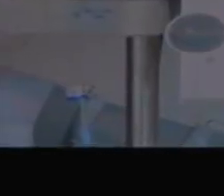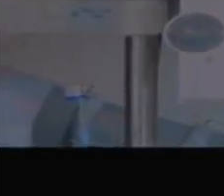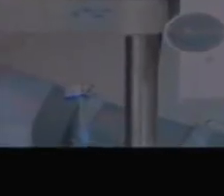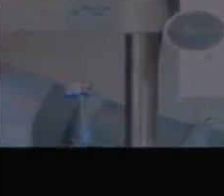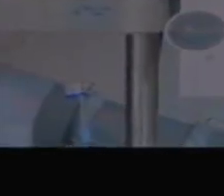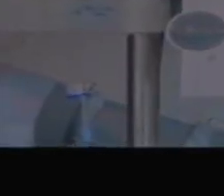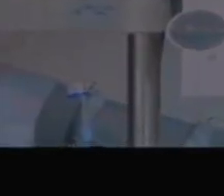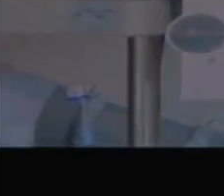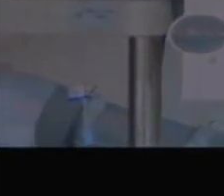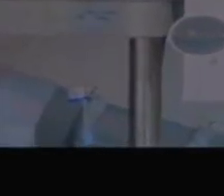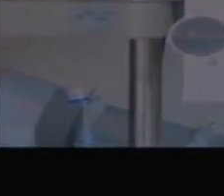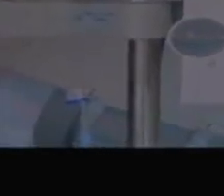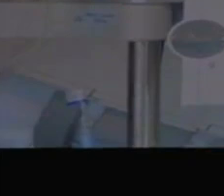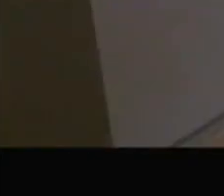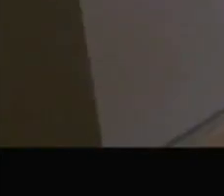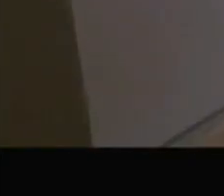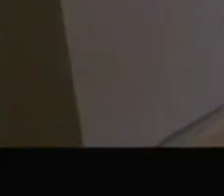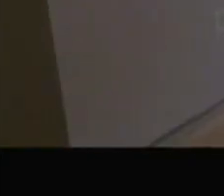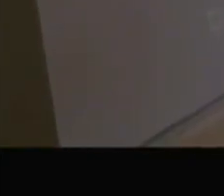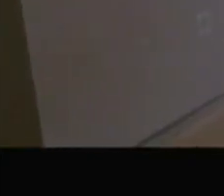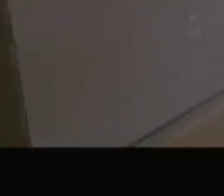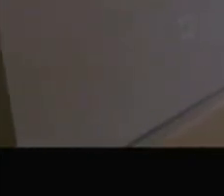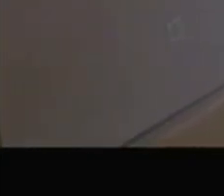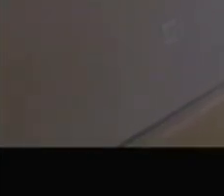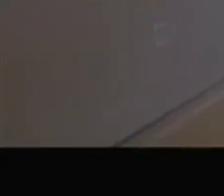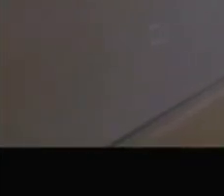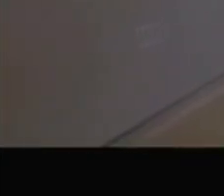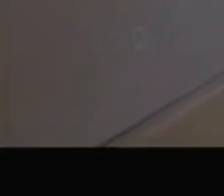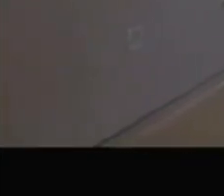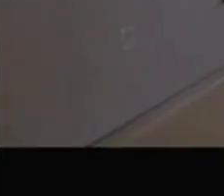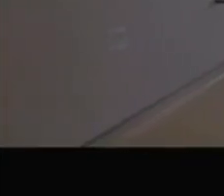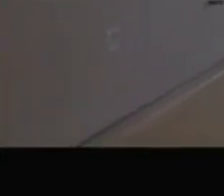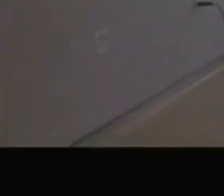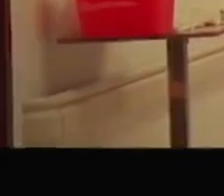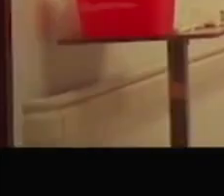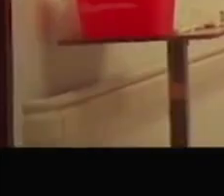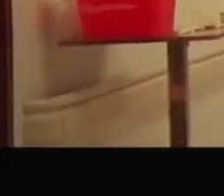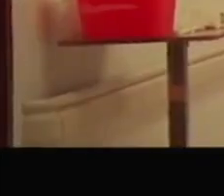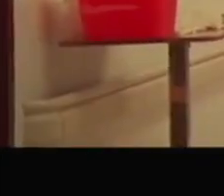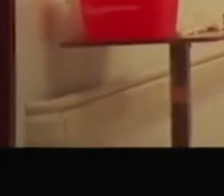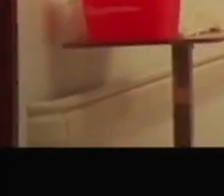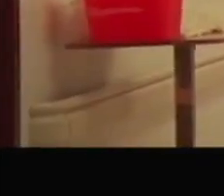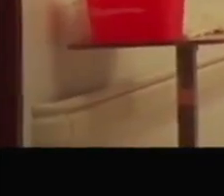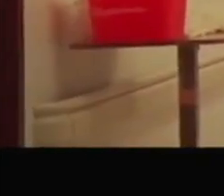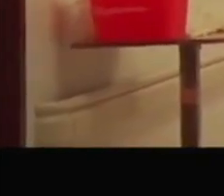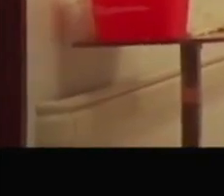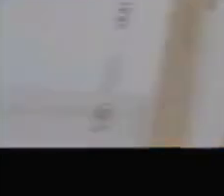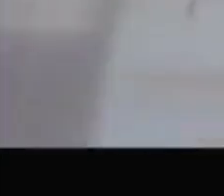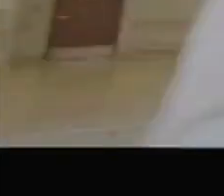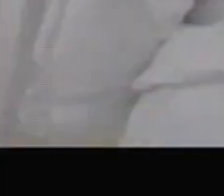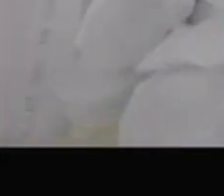important. Imagine not being able to breathe for a prolonged period of time, despite high